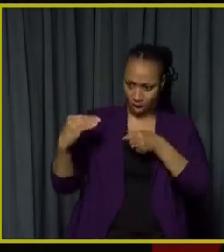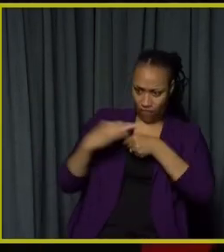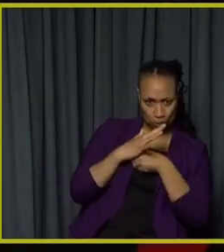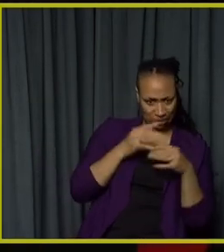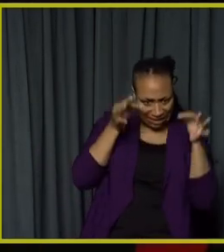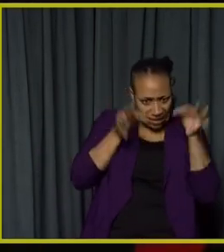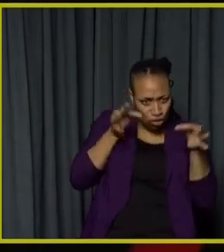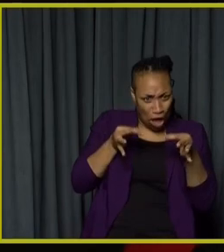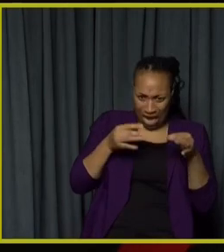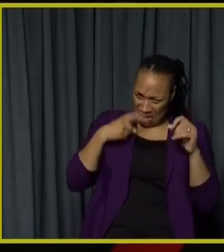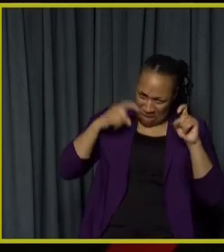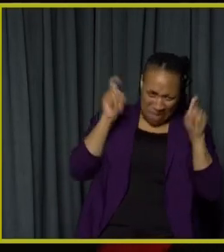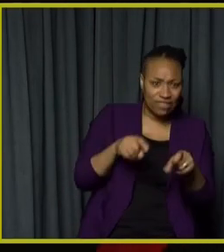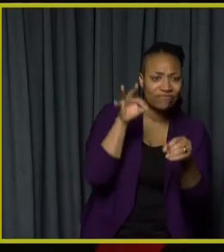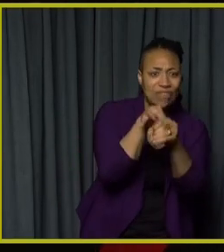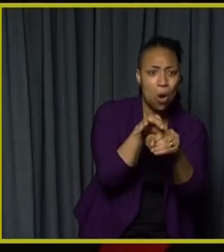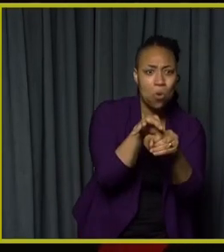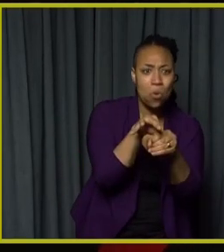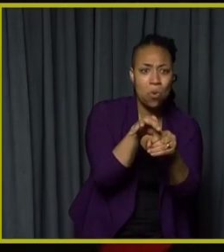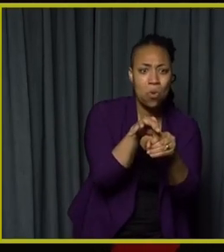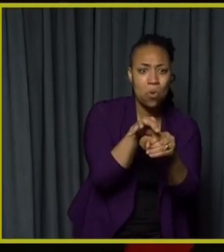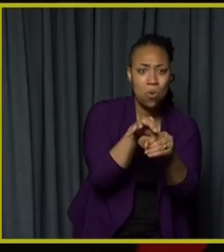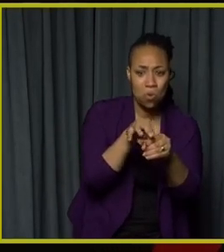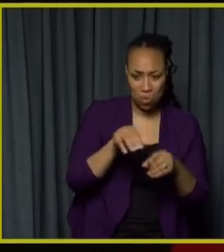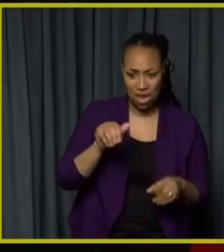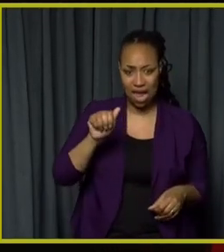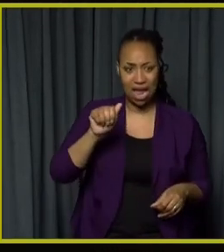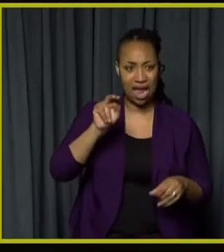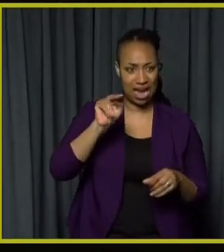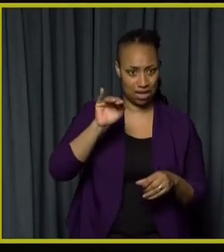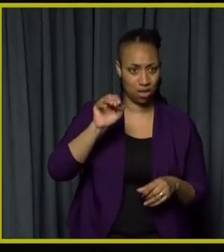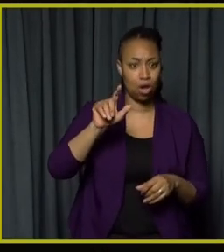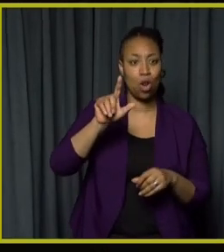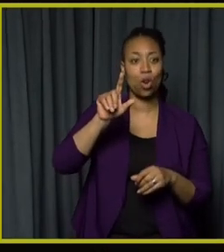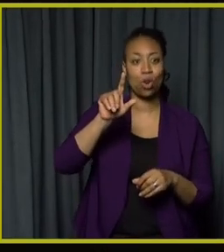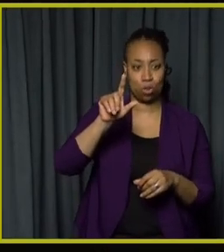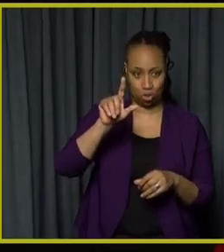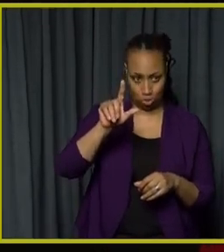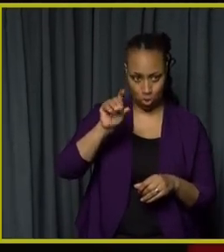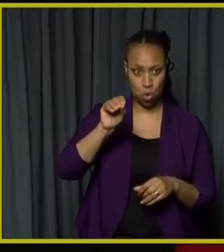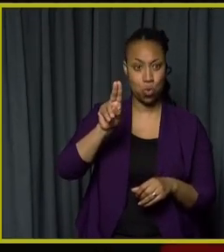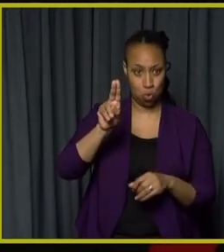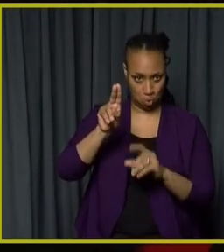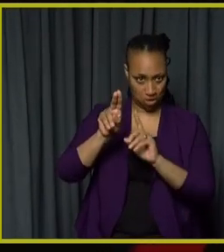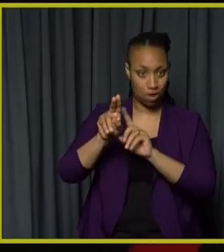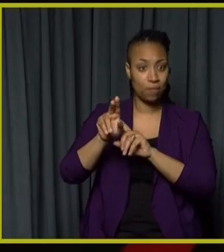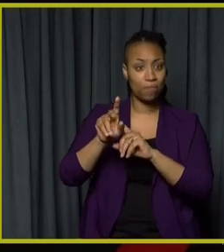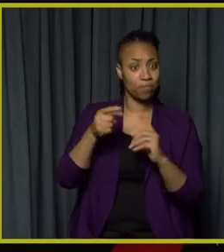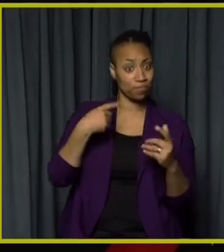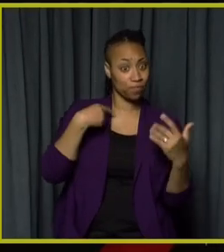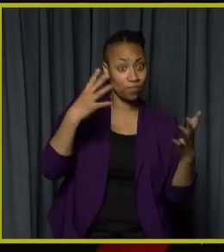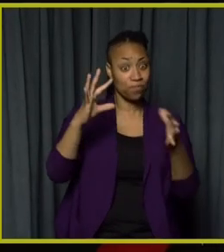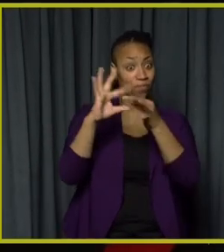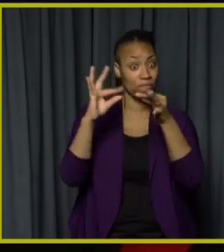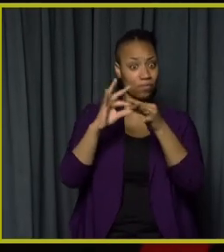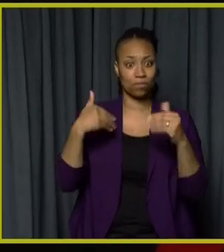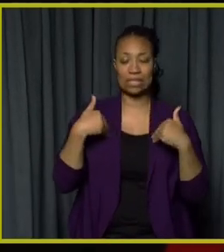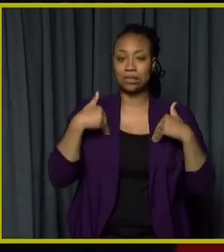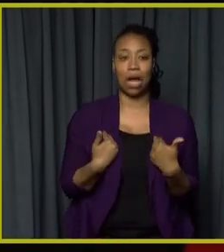of being sick and tired, we must be at the polls. We must show up. And so we're asking you right now to go to